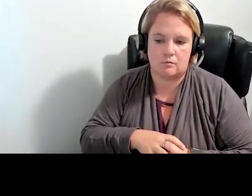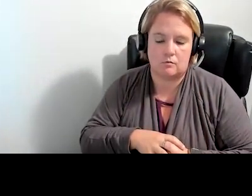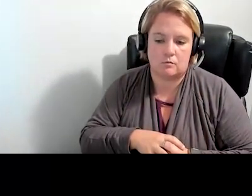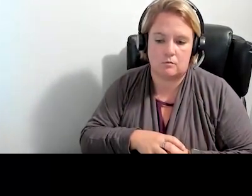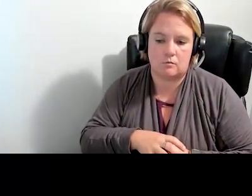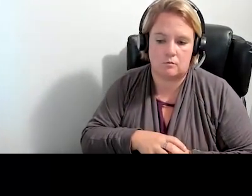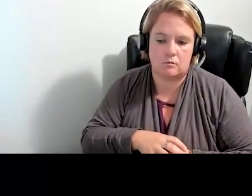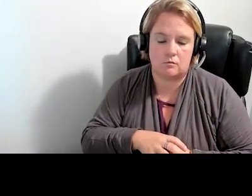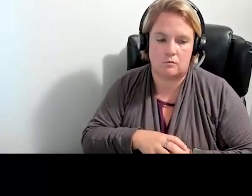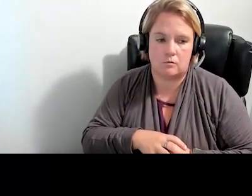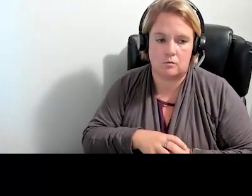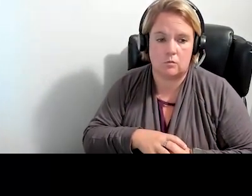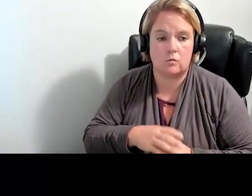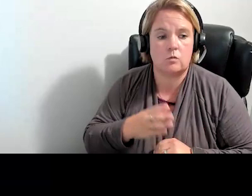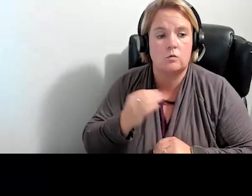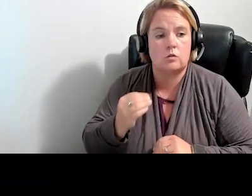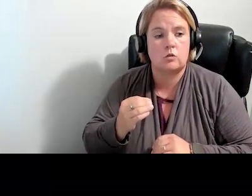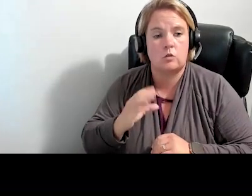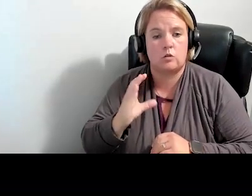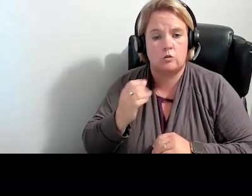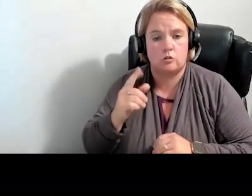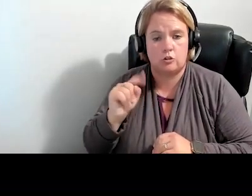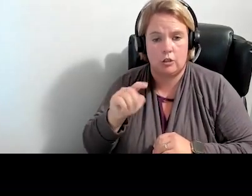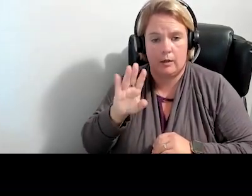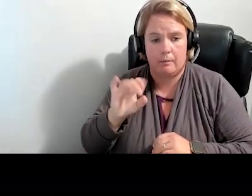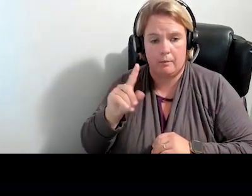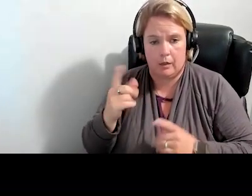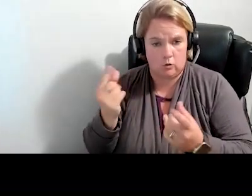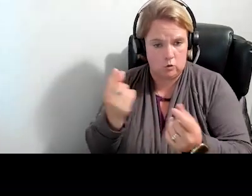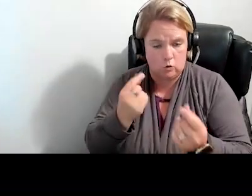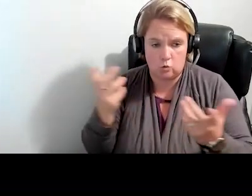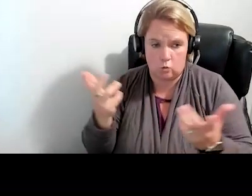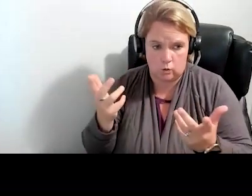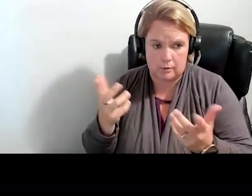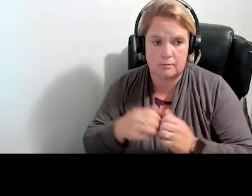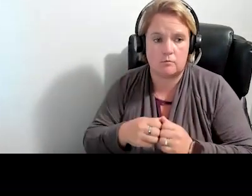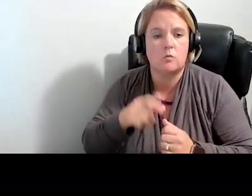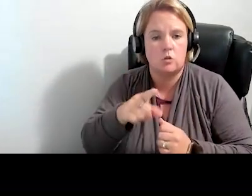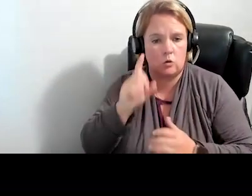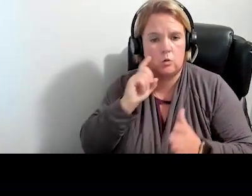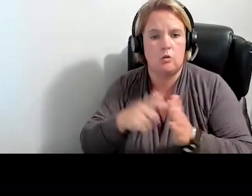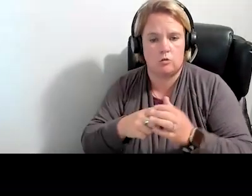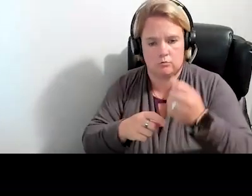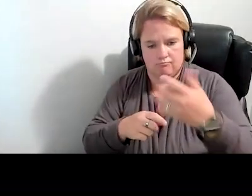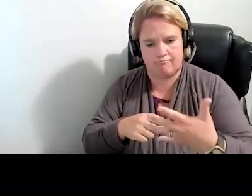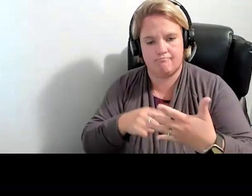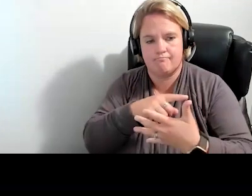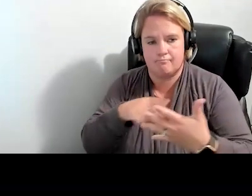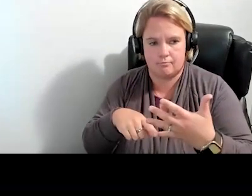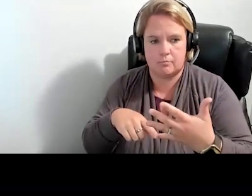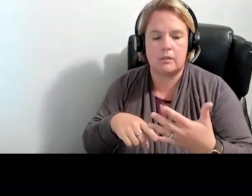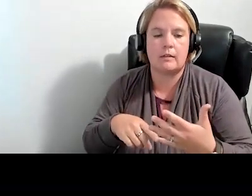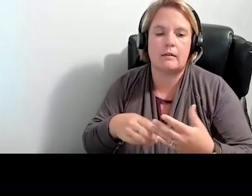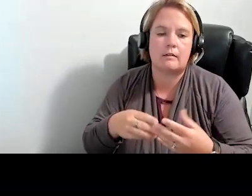So we start out with what can a chatbot do? And so you'll recognize many of these things. Chatbots can generate essays, and they can